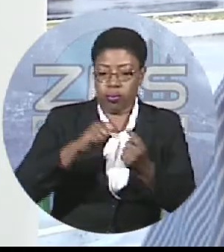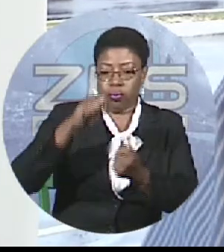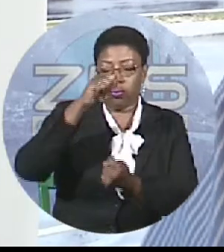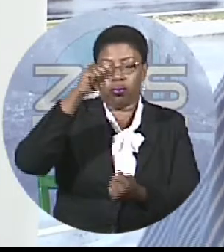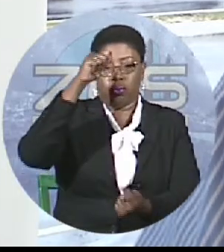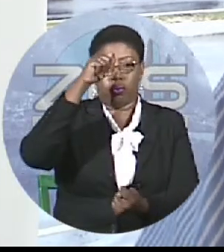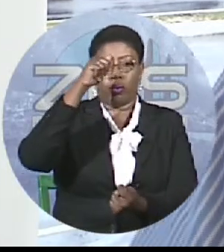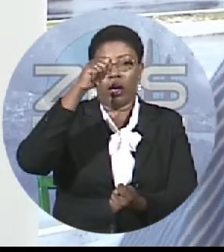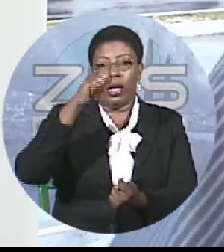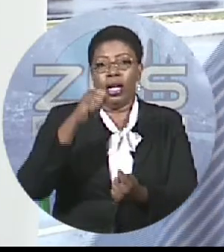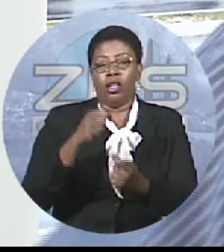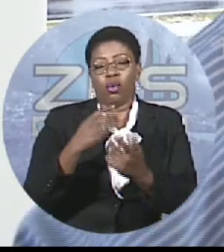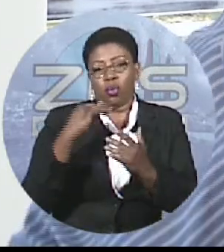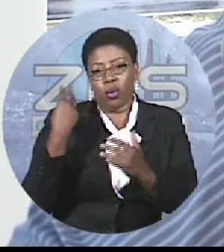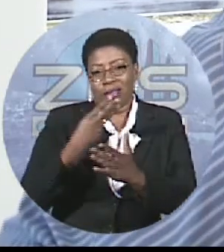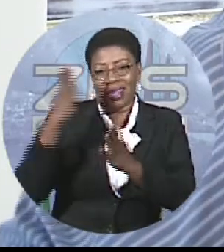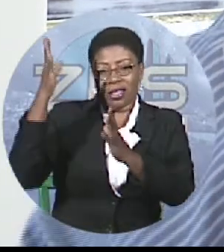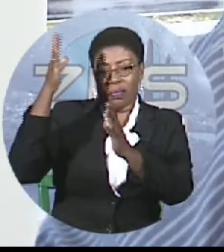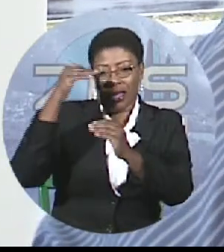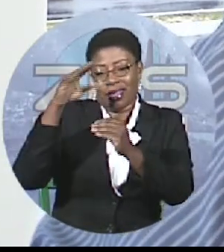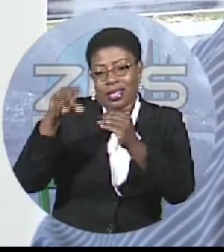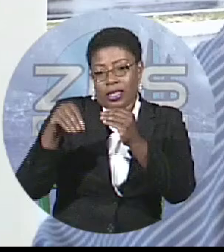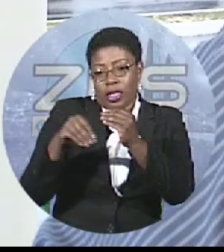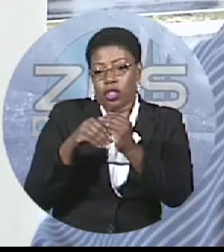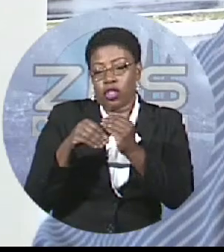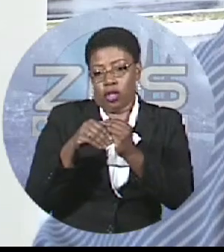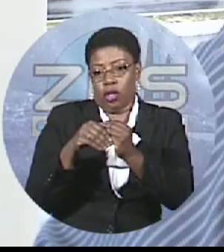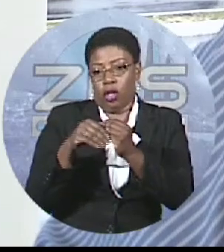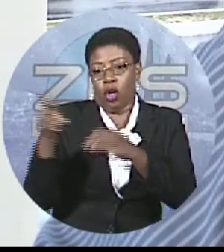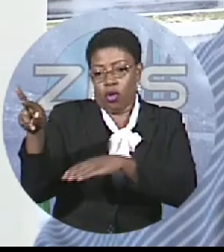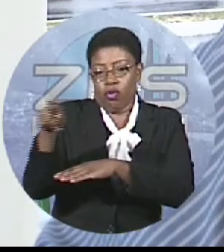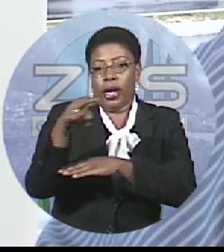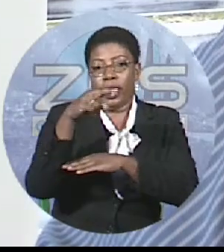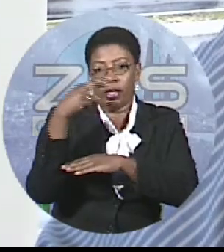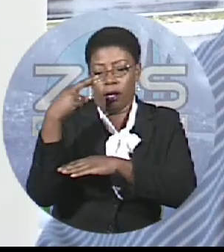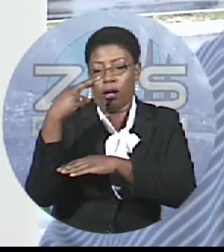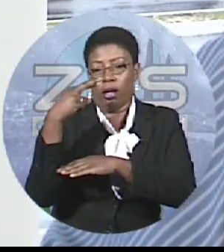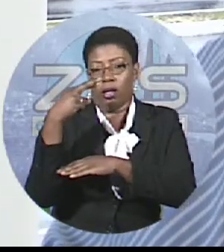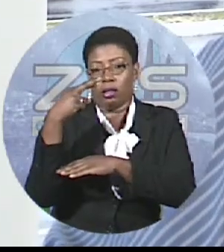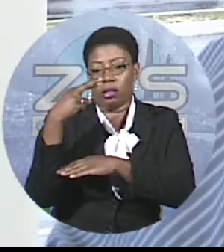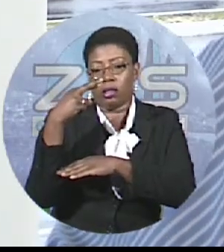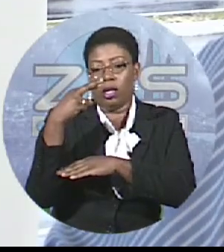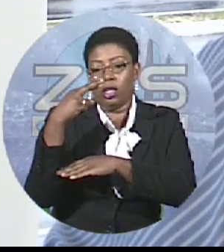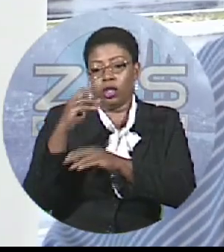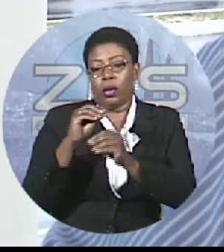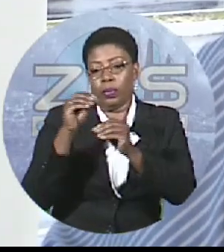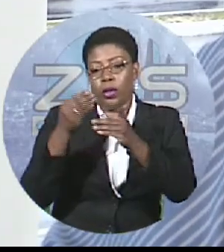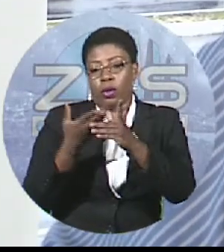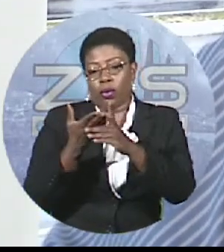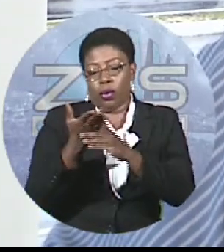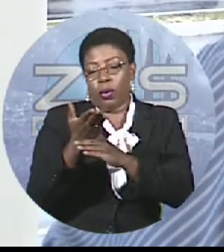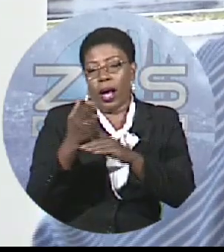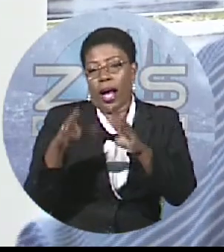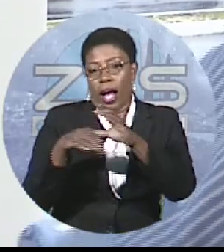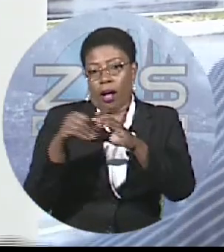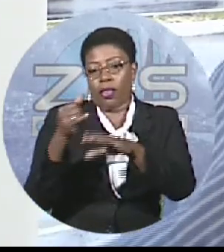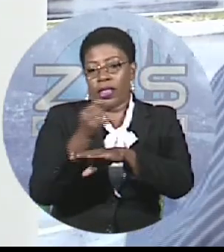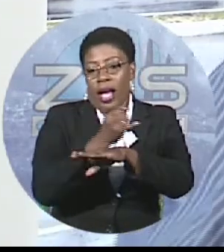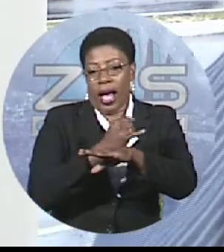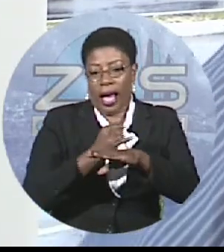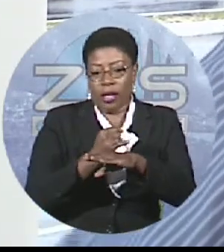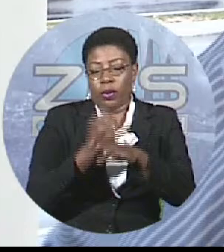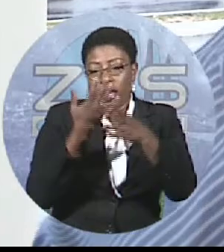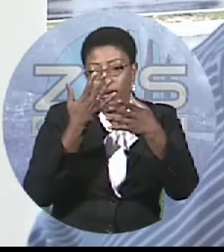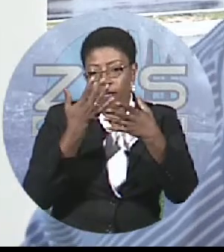We anticipate additional Doppler radars being installed throughout the archipelago, and once we have the